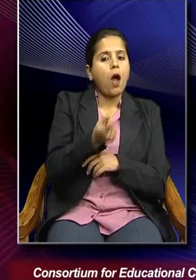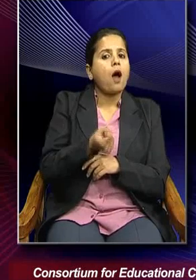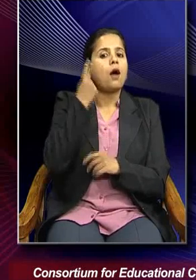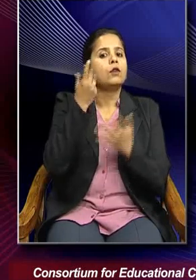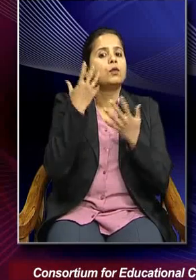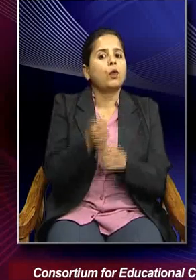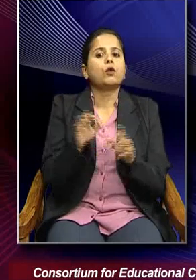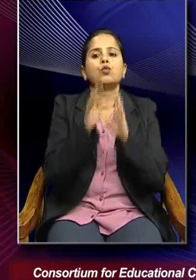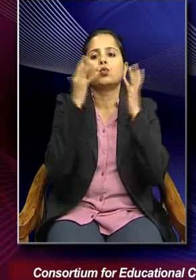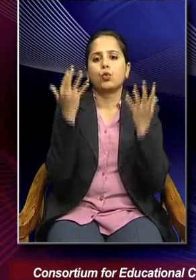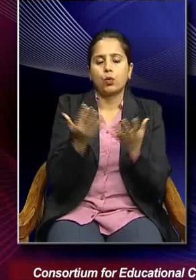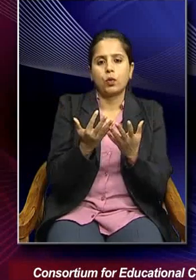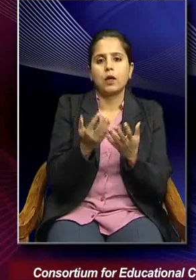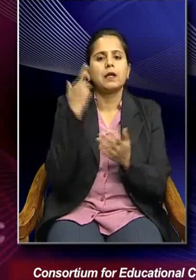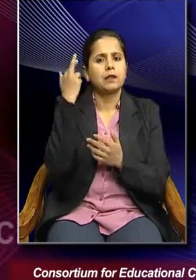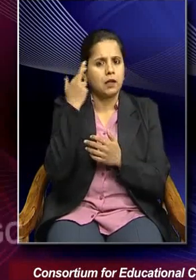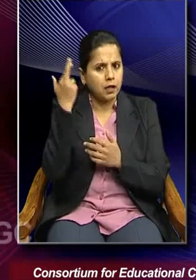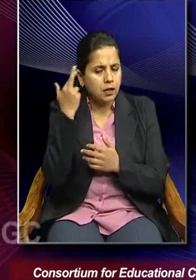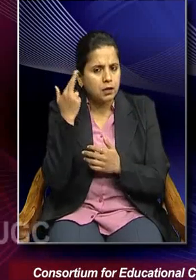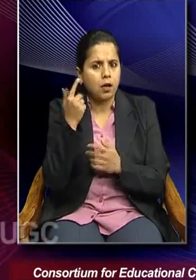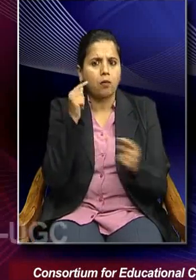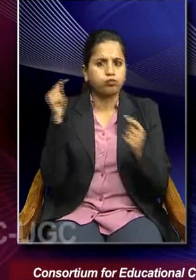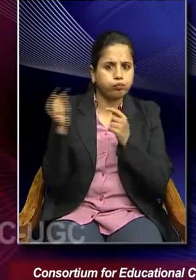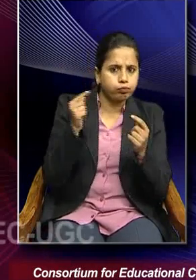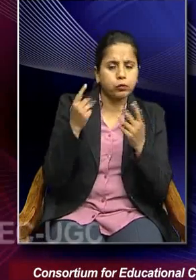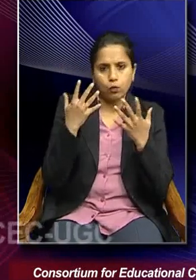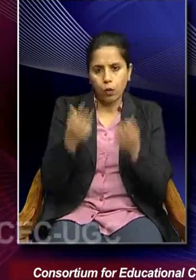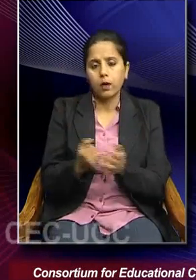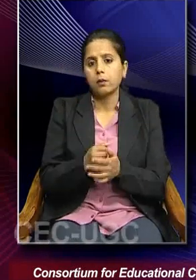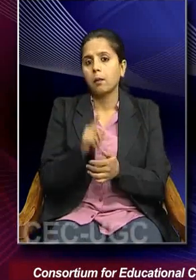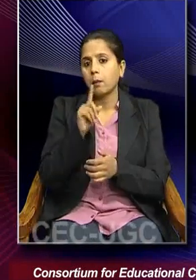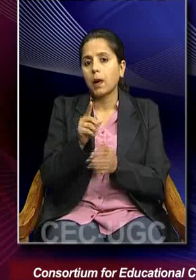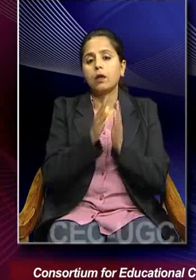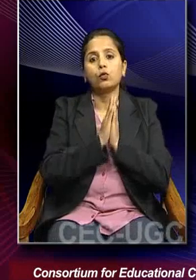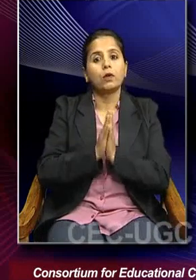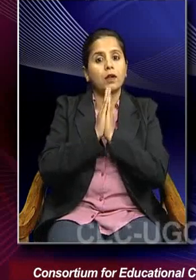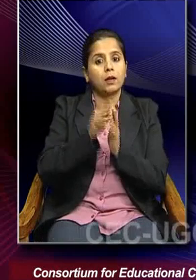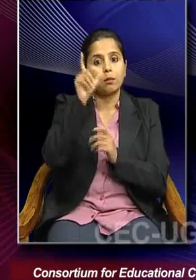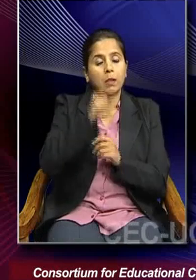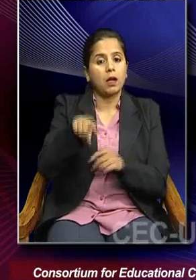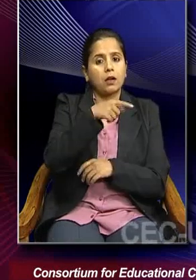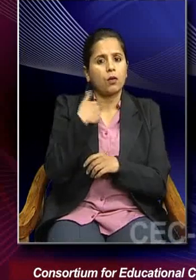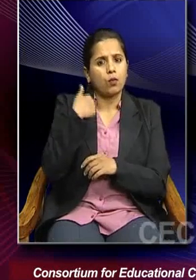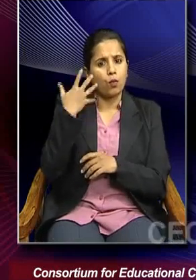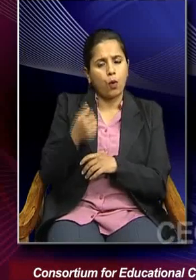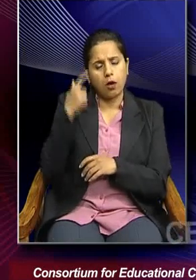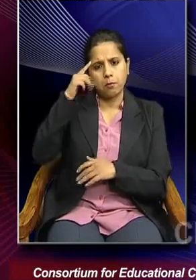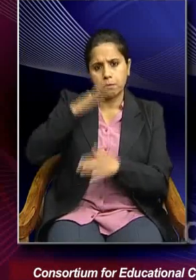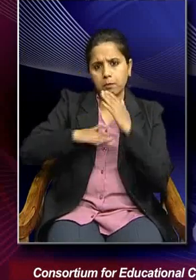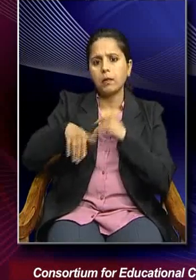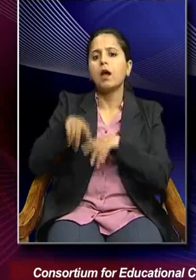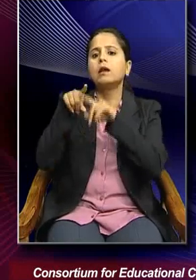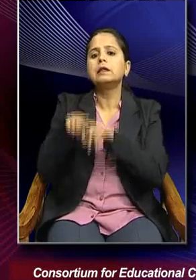the world through reason and argumentation, while religious adherents may rely